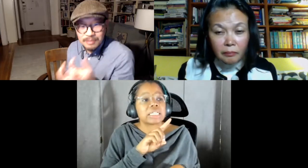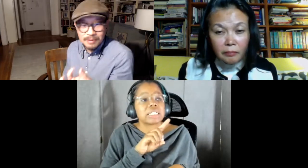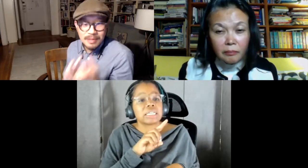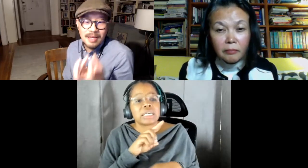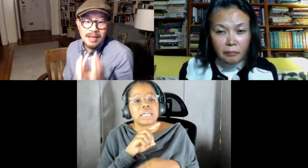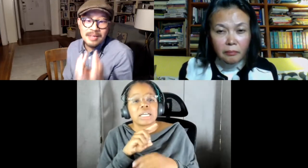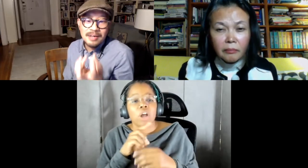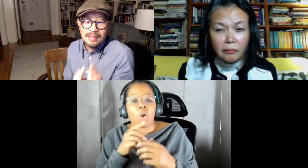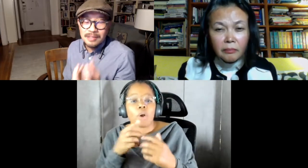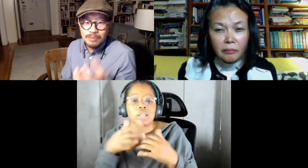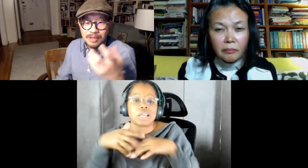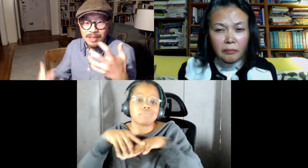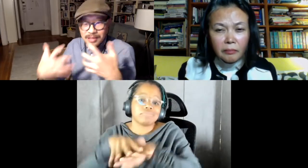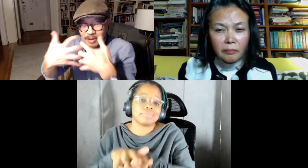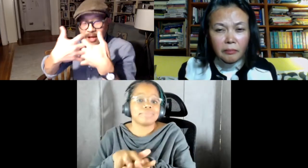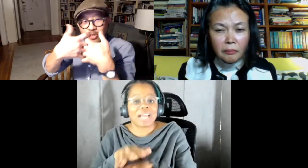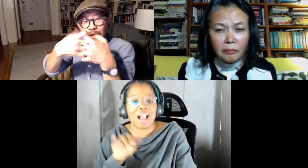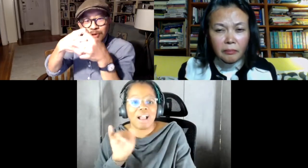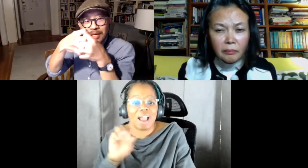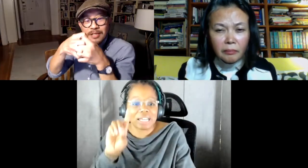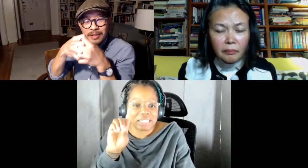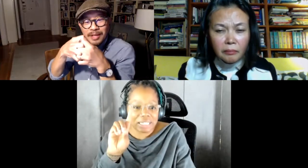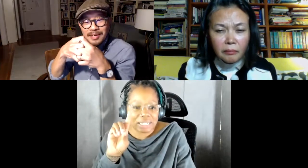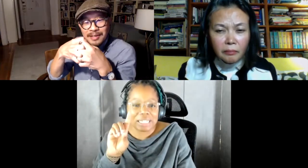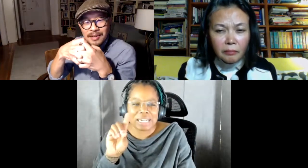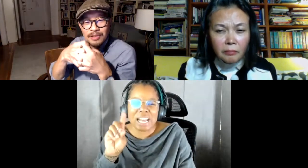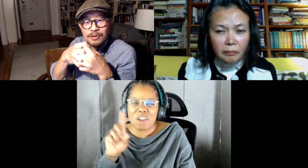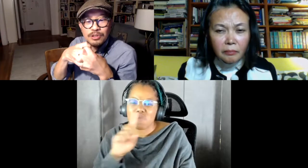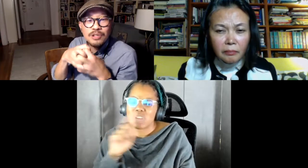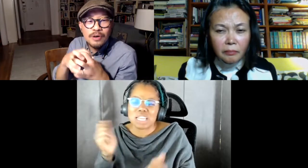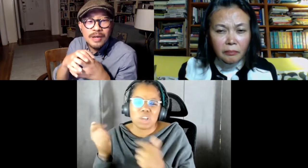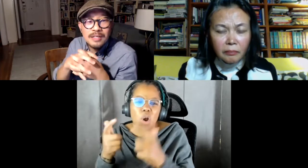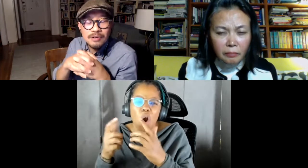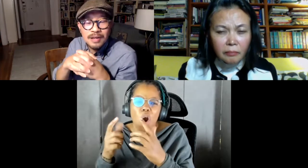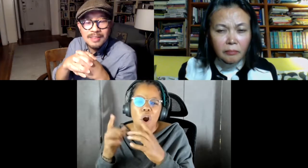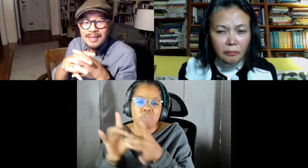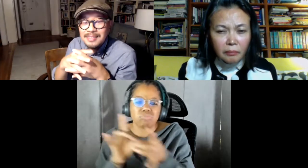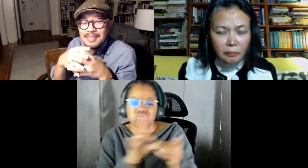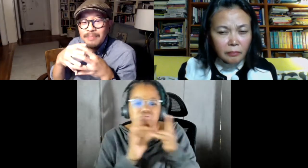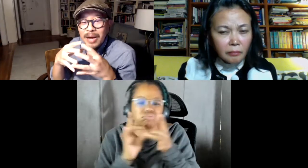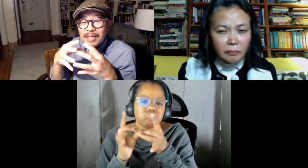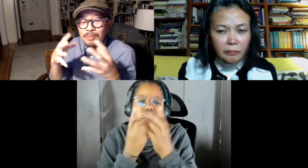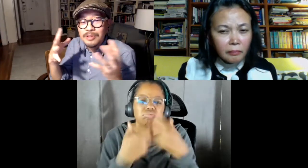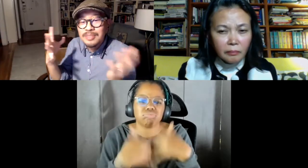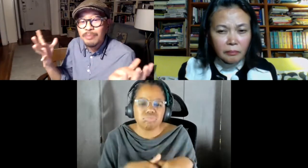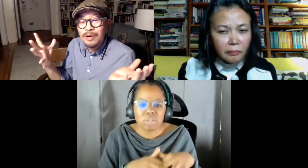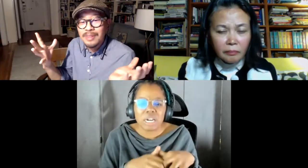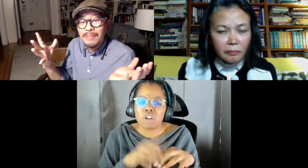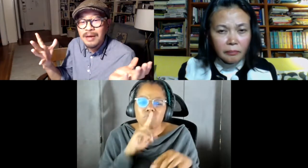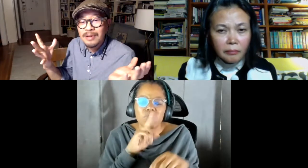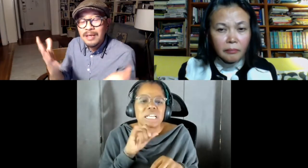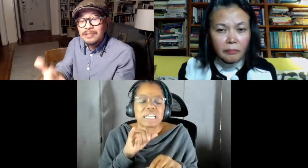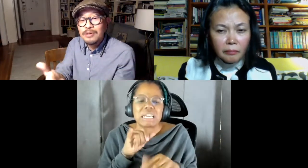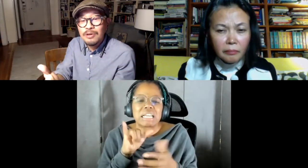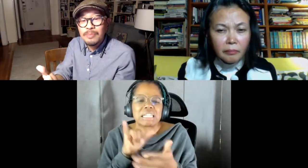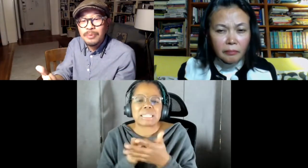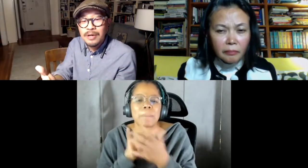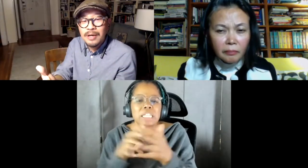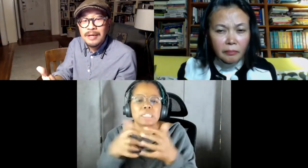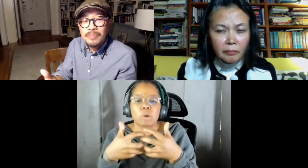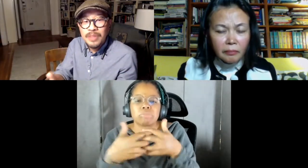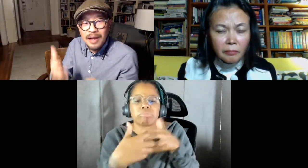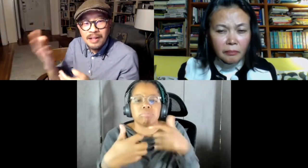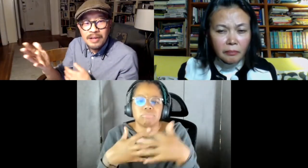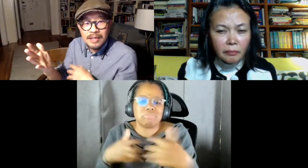hegemonic identity that's related to hegemony, those are interrelated. Those are so integrated that it's impossible to separate them out. So in your